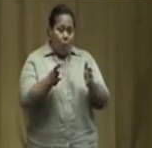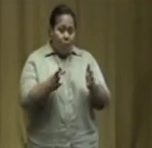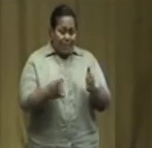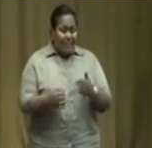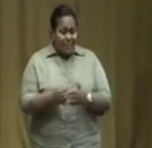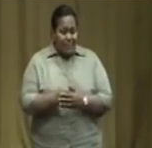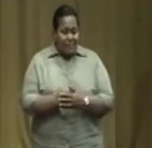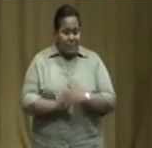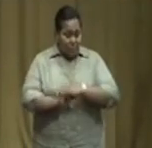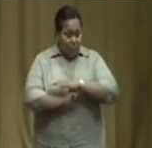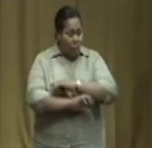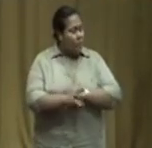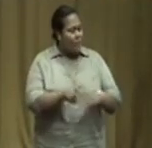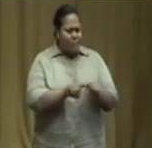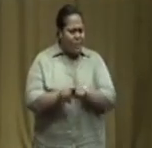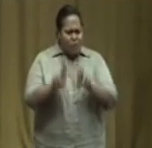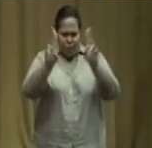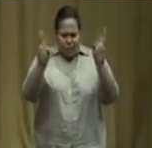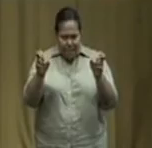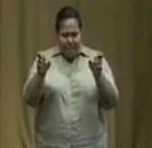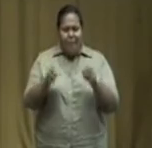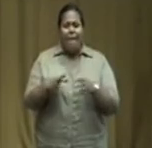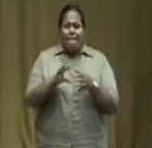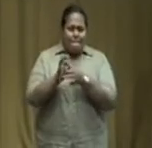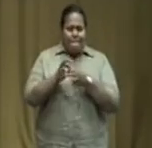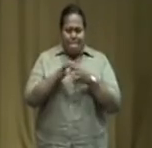develop a theme which matches your own visual identity, right?